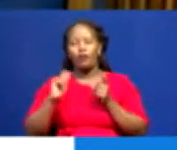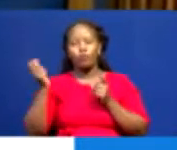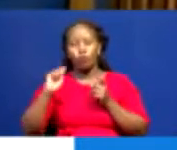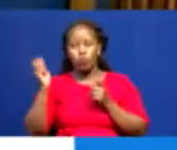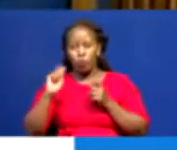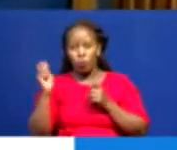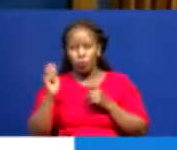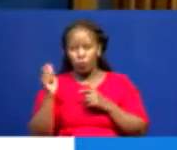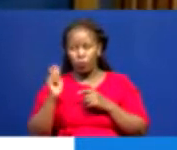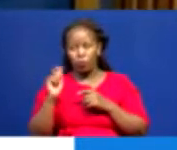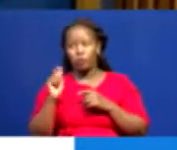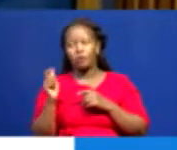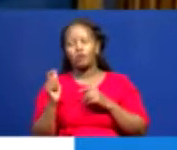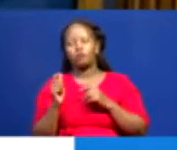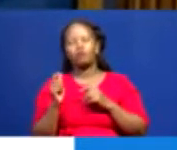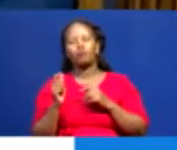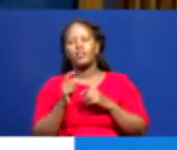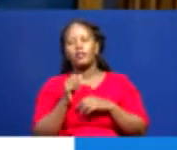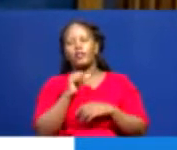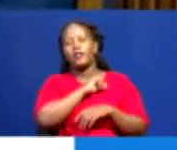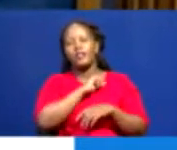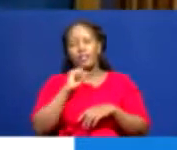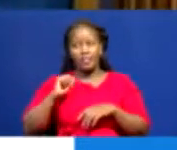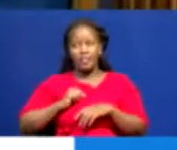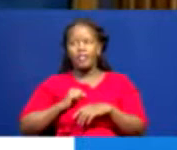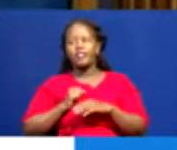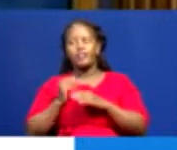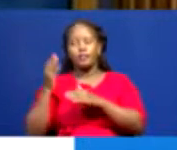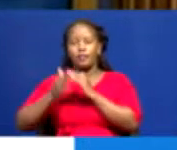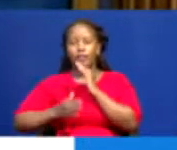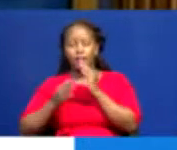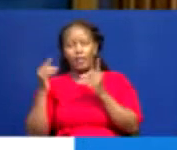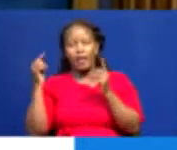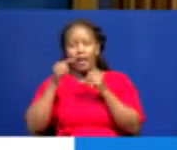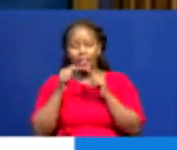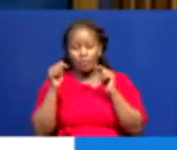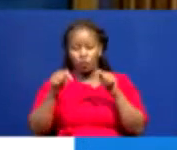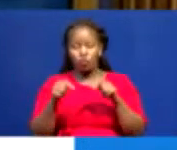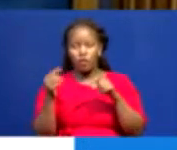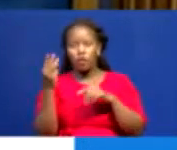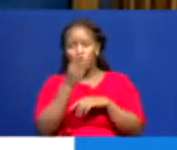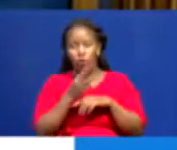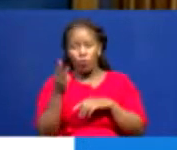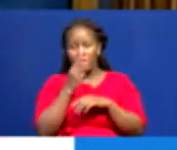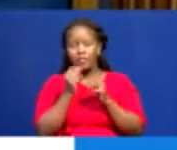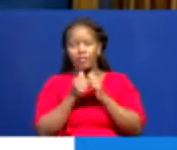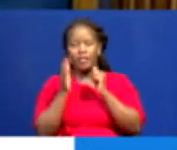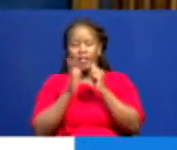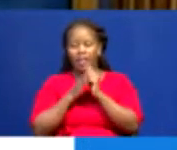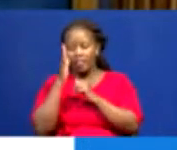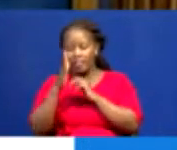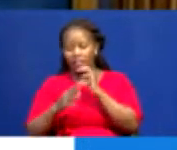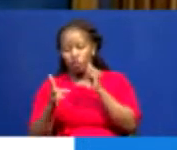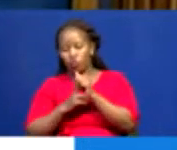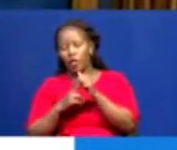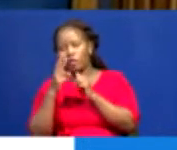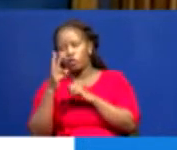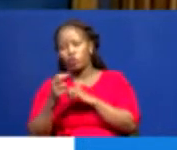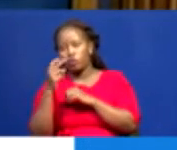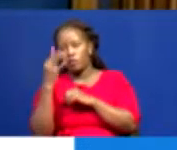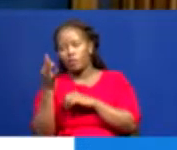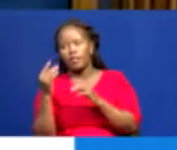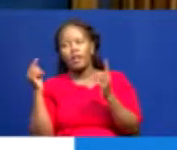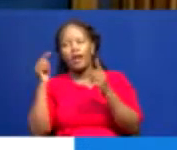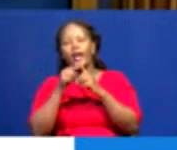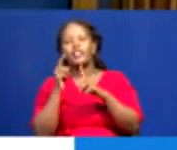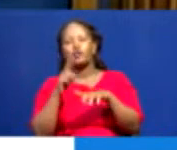Standing Order 40, the Senate stands adjourned until today, Wednesday, 19th July 2023, at